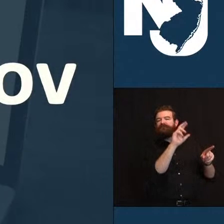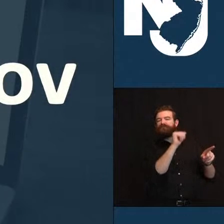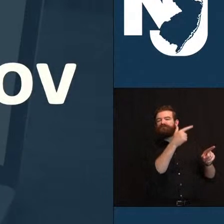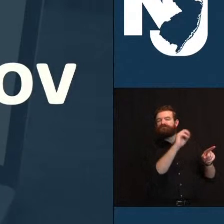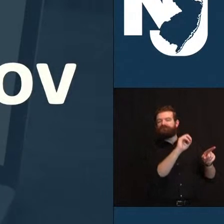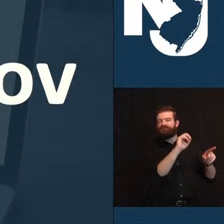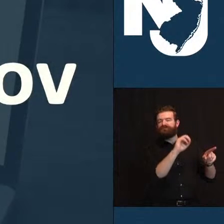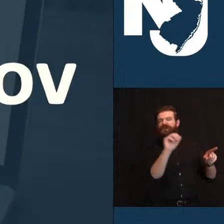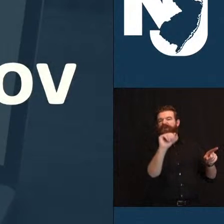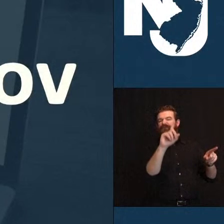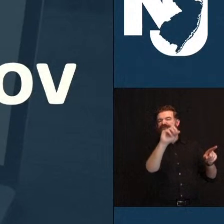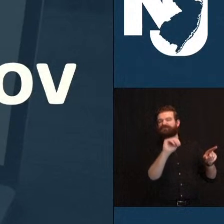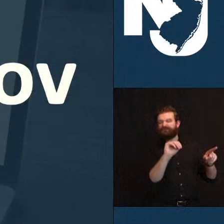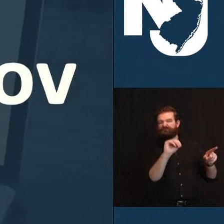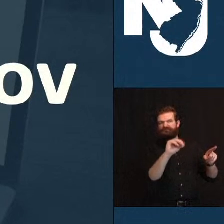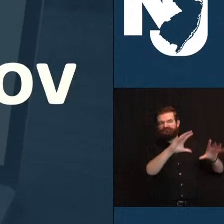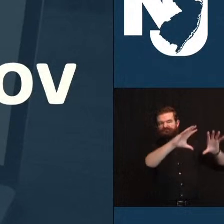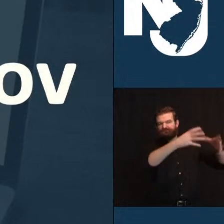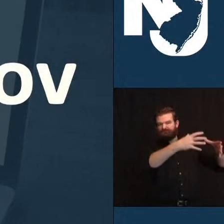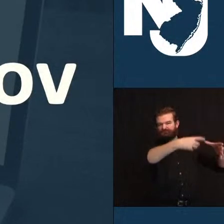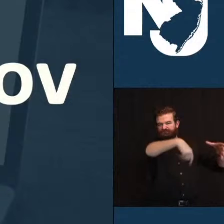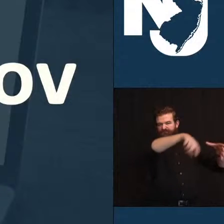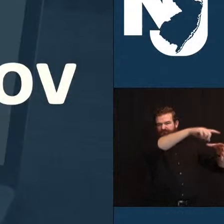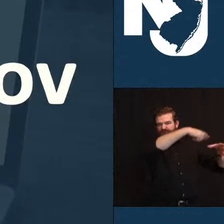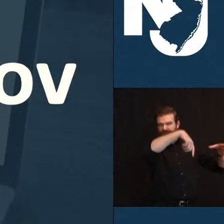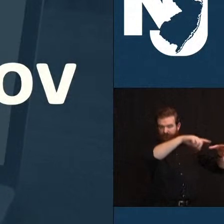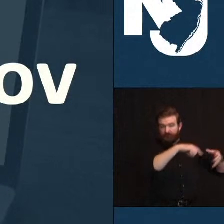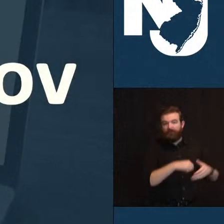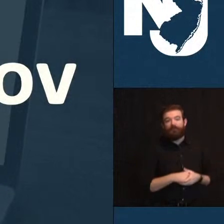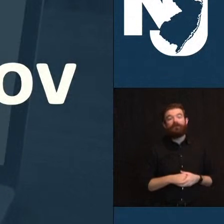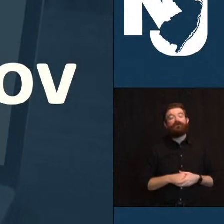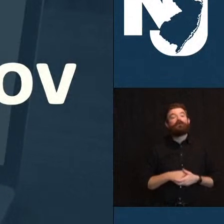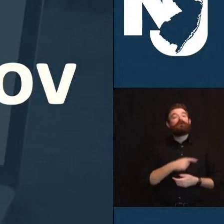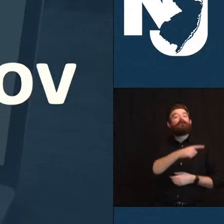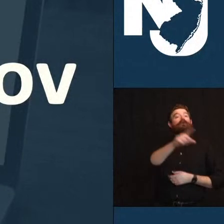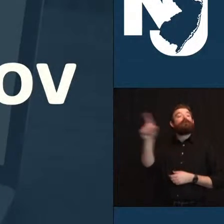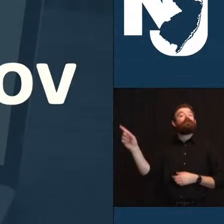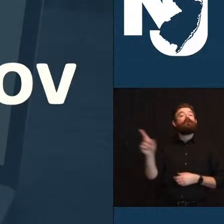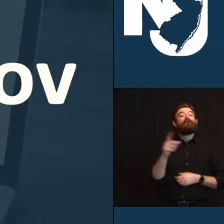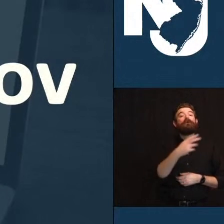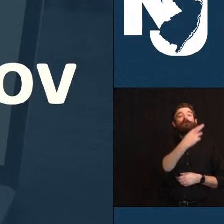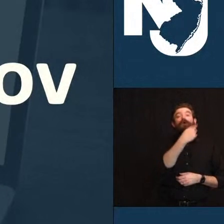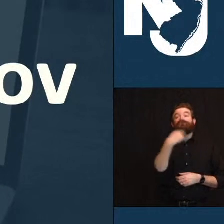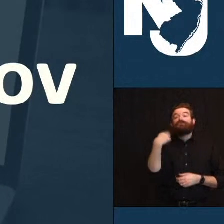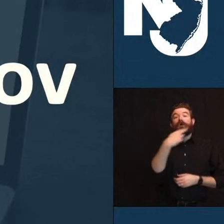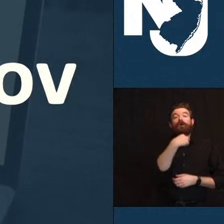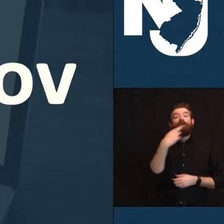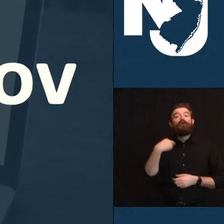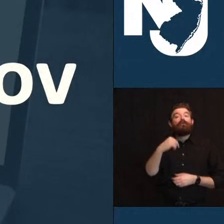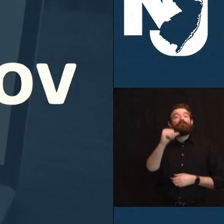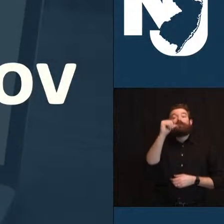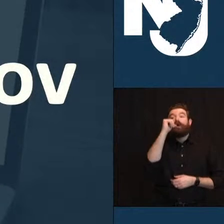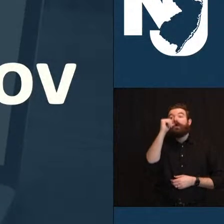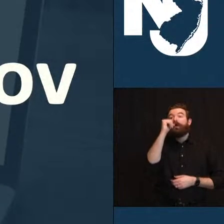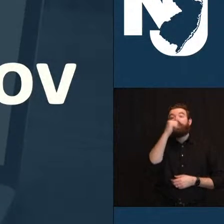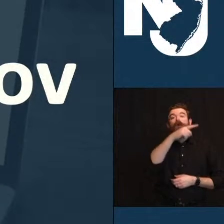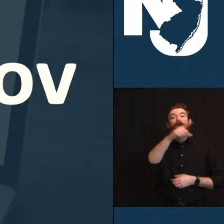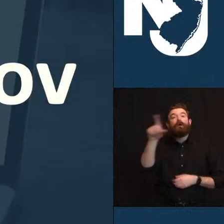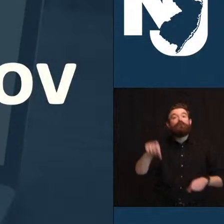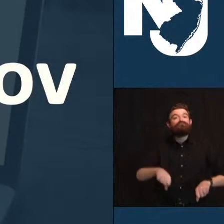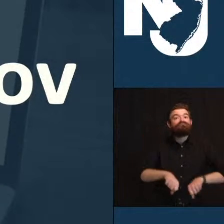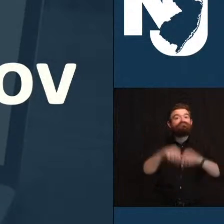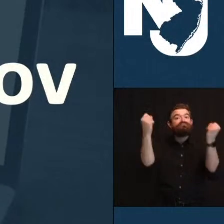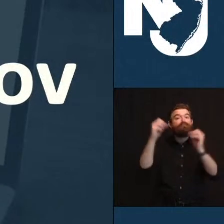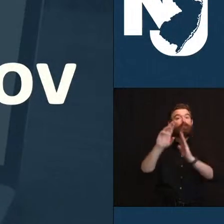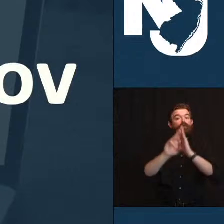bar or restaurant owner who thinks that the rules don't apply to them. This will happen to you. Our job is to protect both public health and our